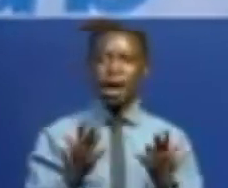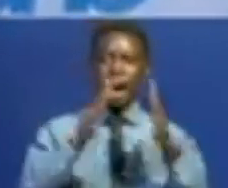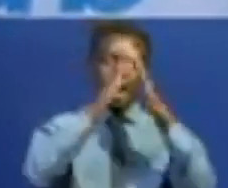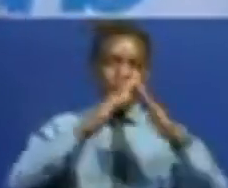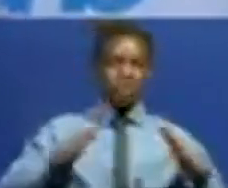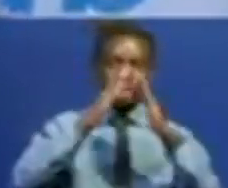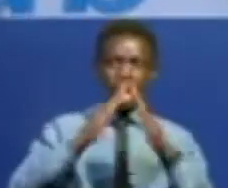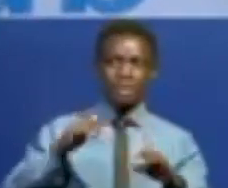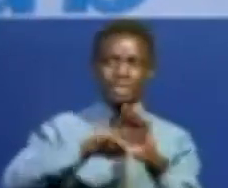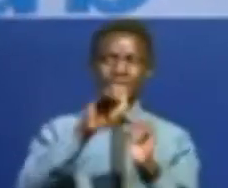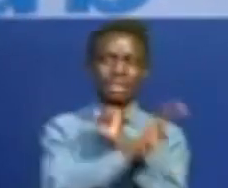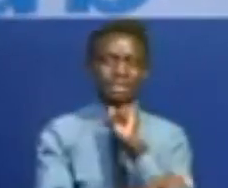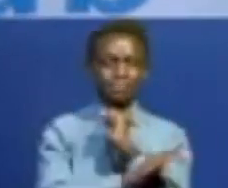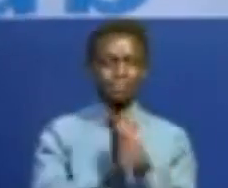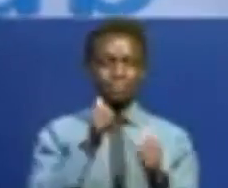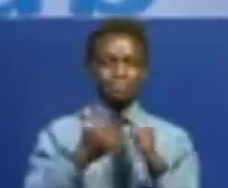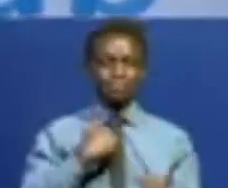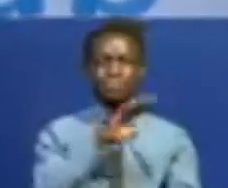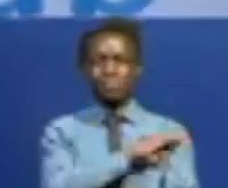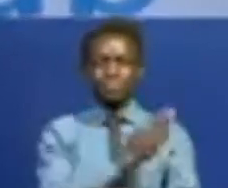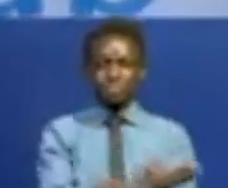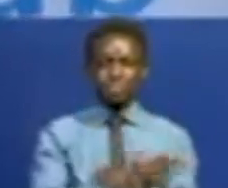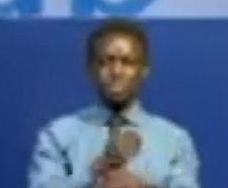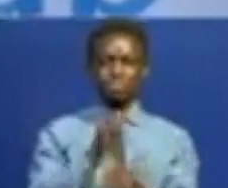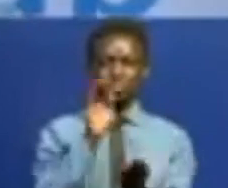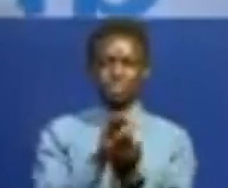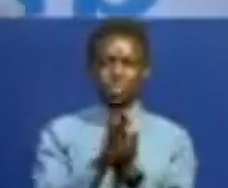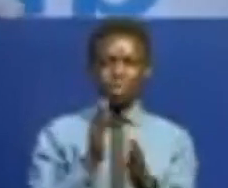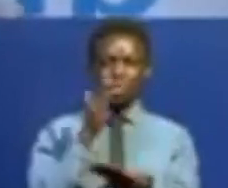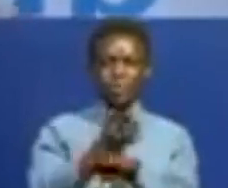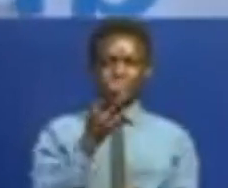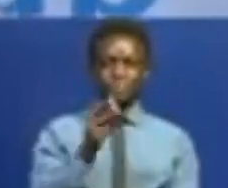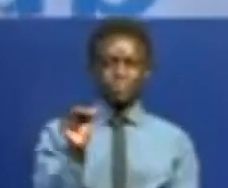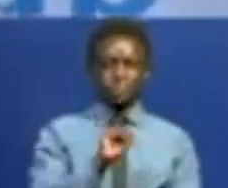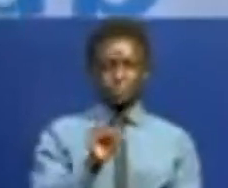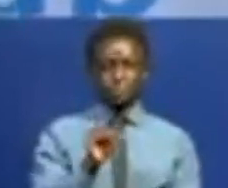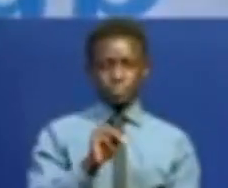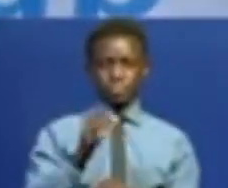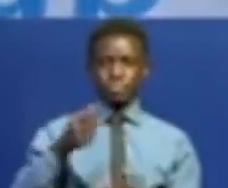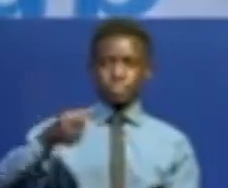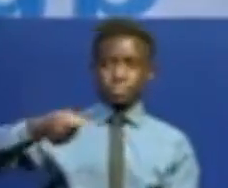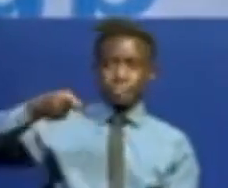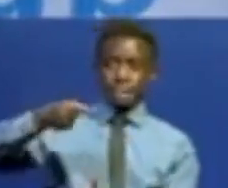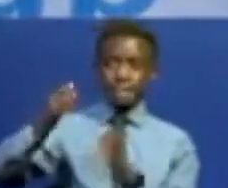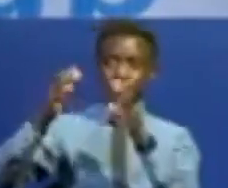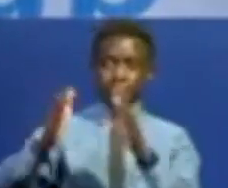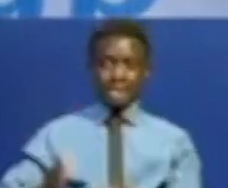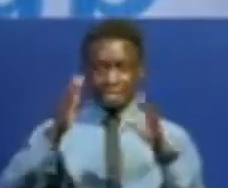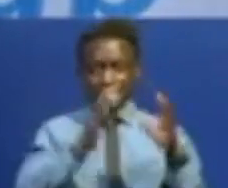warehouses in the country that have capacity to store over 4 million bags so that our maize is properly